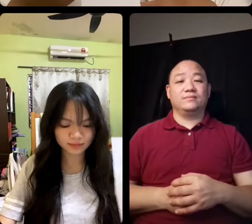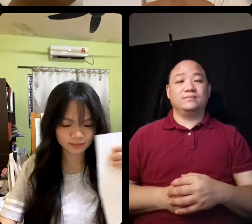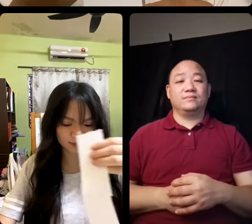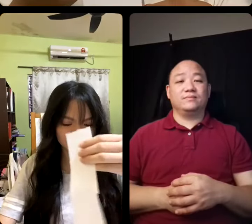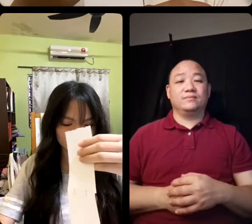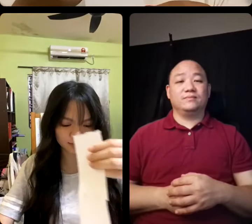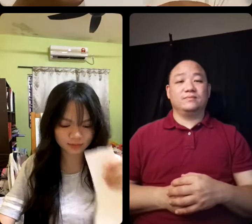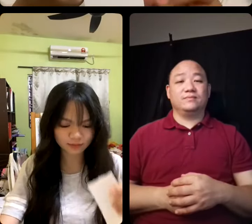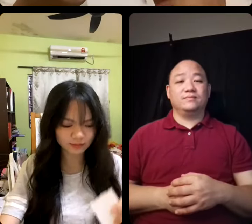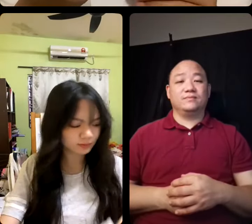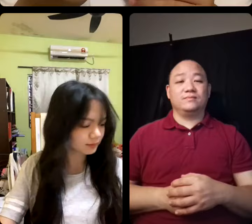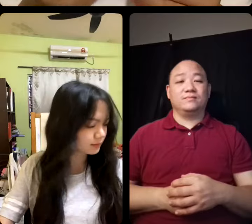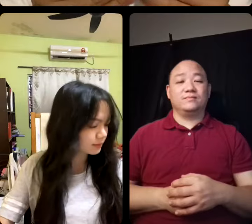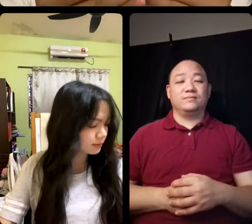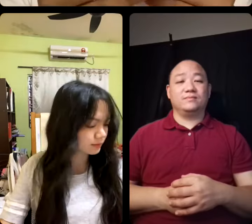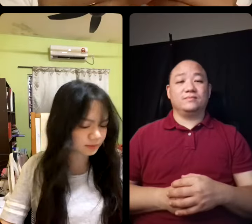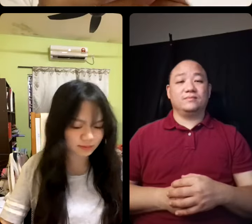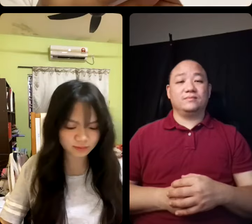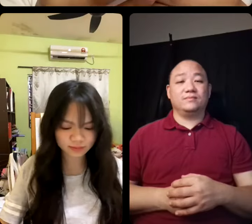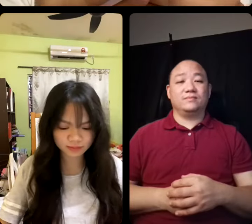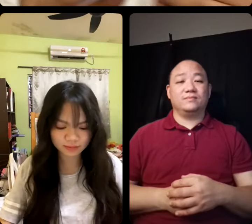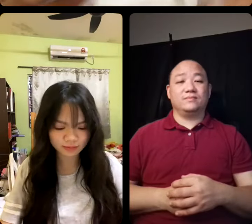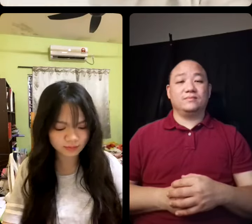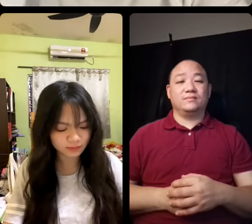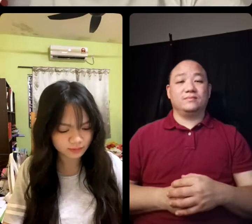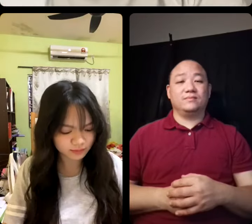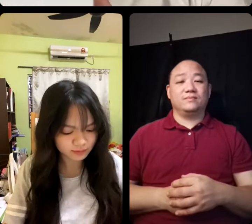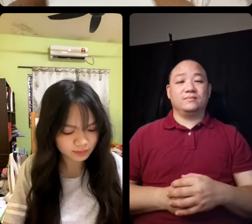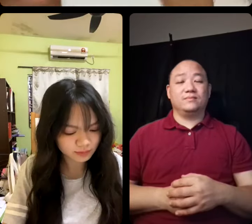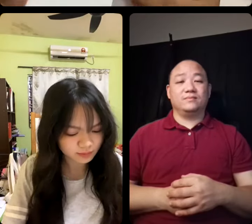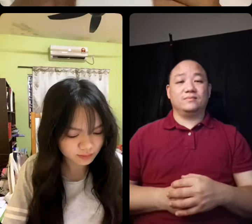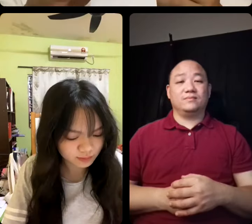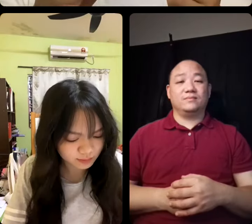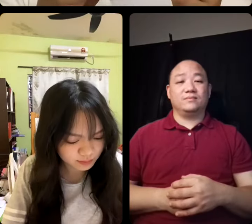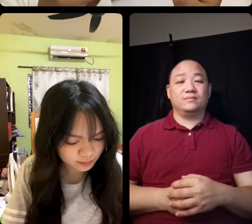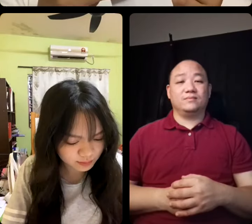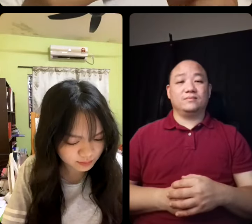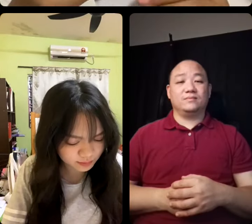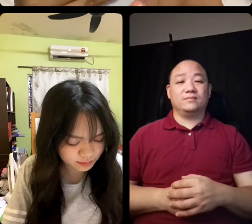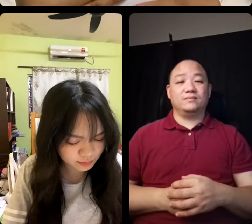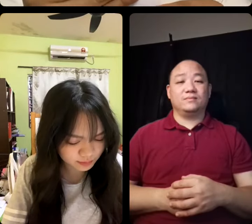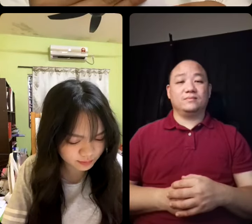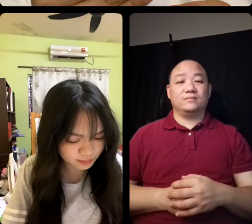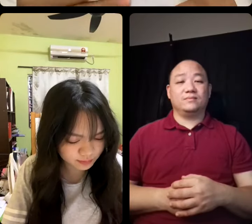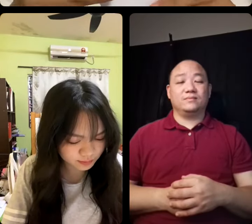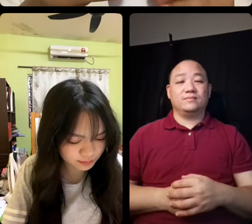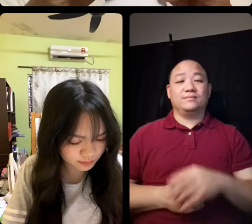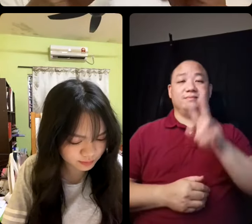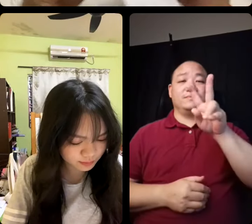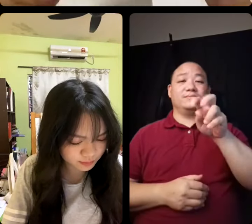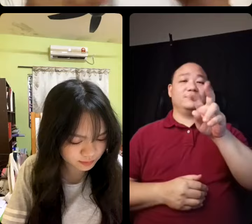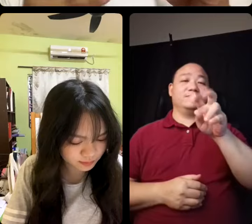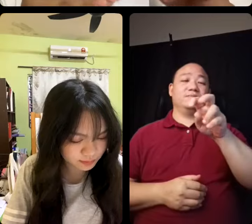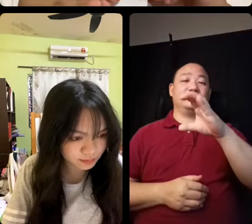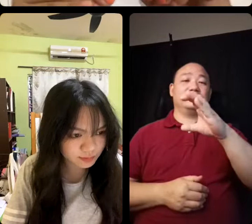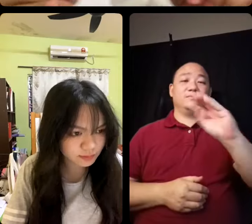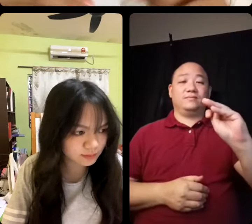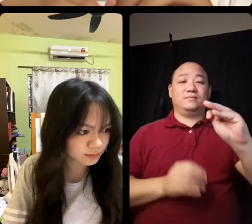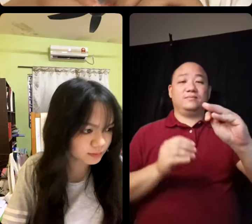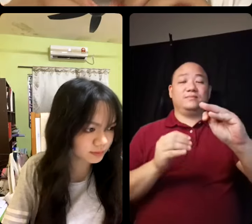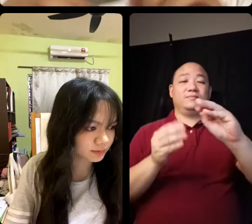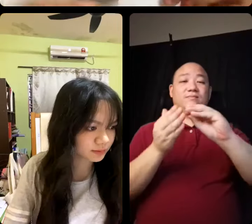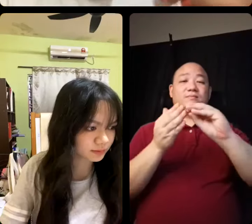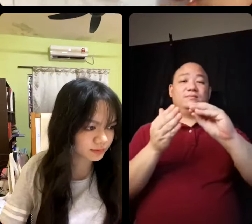20 cm, I'm measuring it. Okay, nice. 20 cm, I am going to tear off